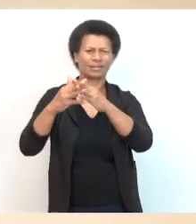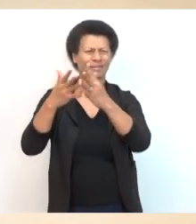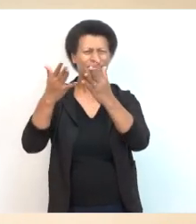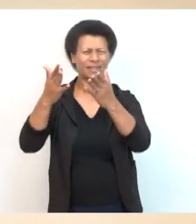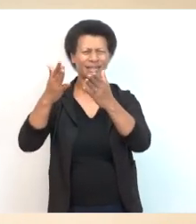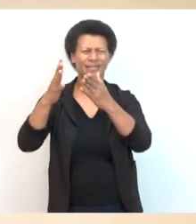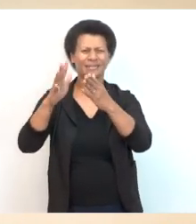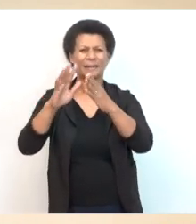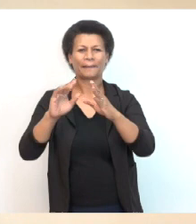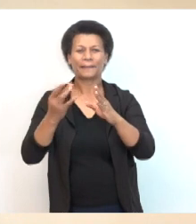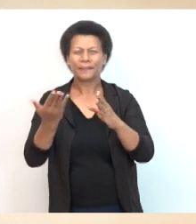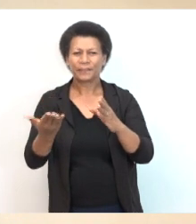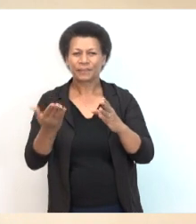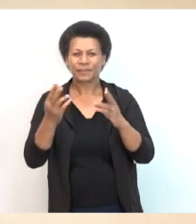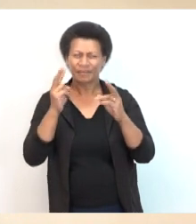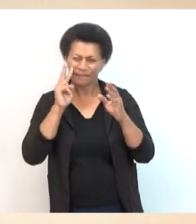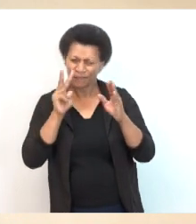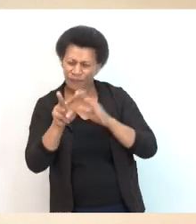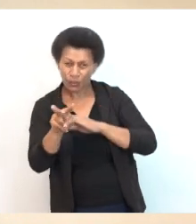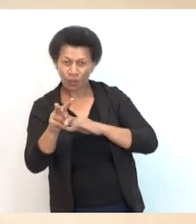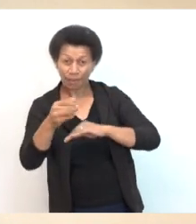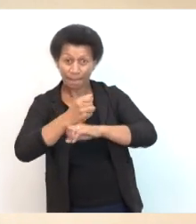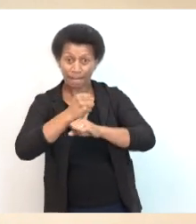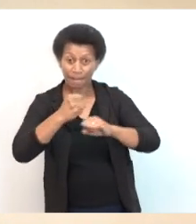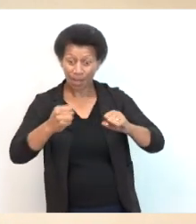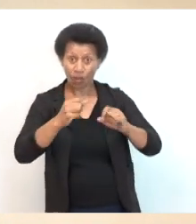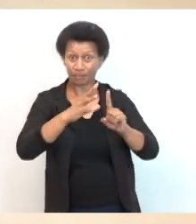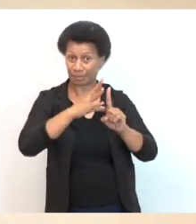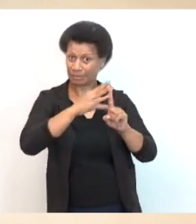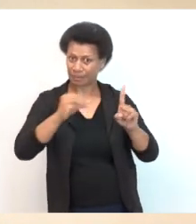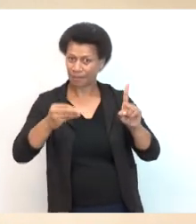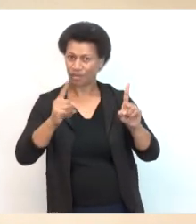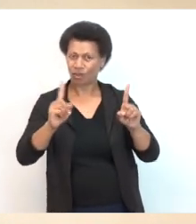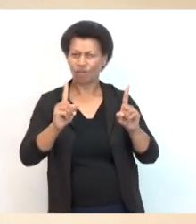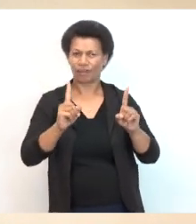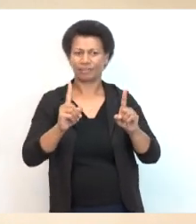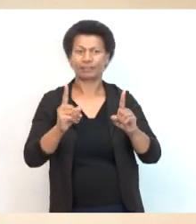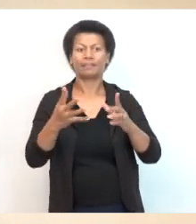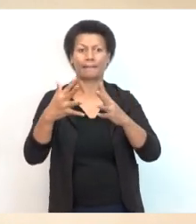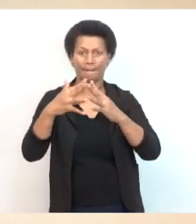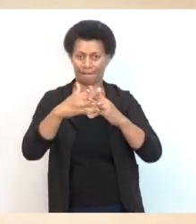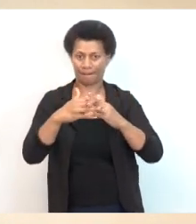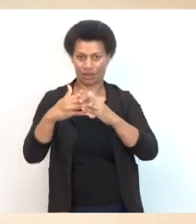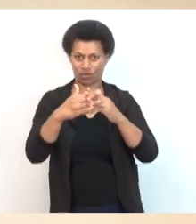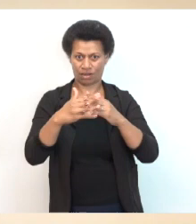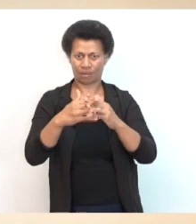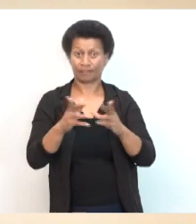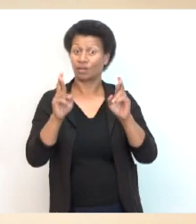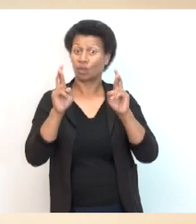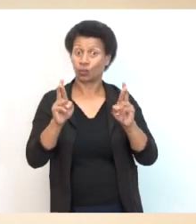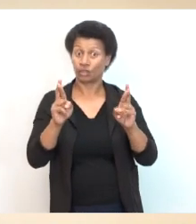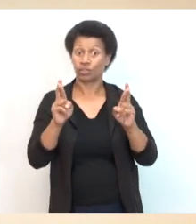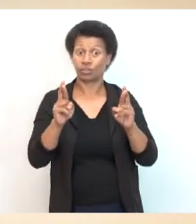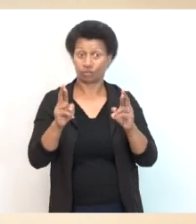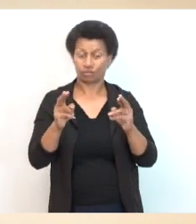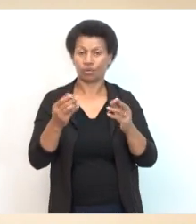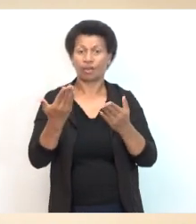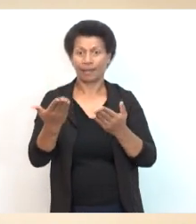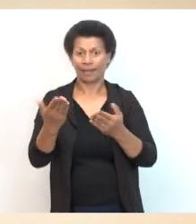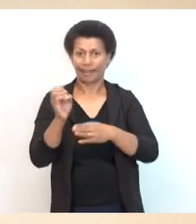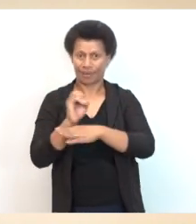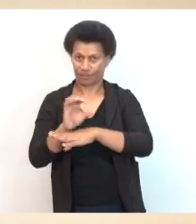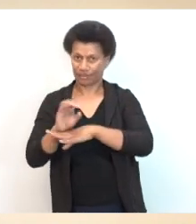separation of powers as envisaged, for example, in the Constitution of the United States of America. I wish to advise Mr. Qayyum that government